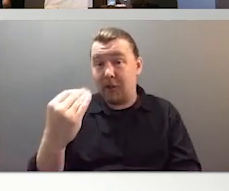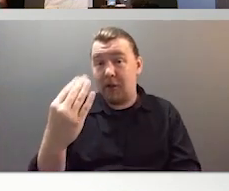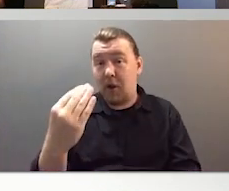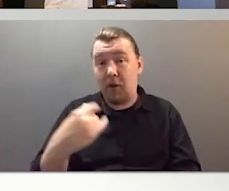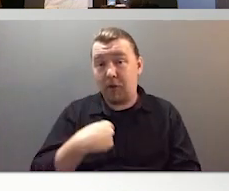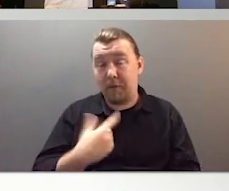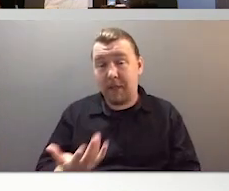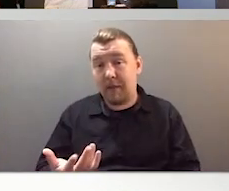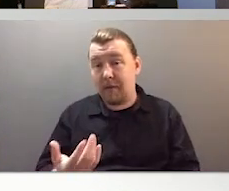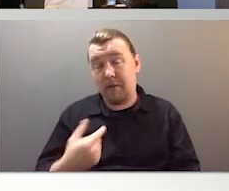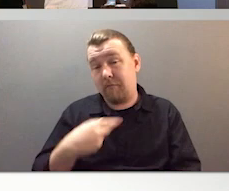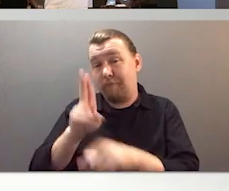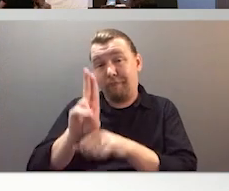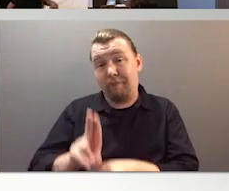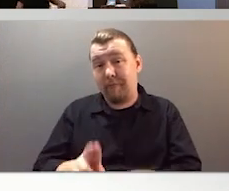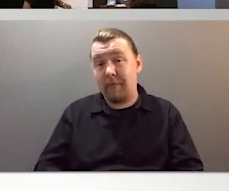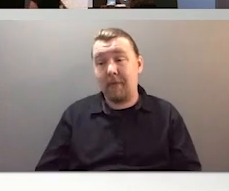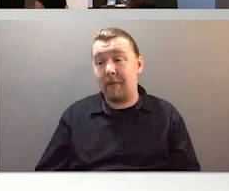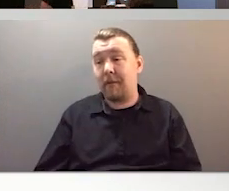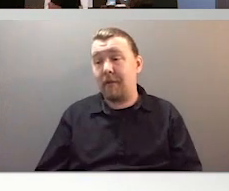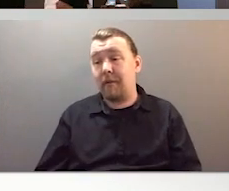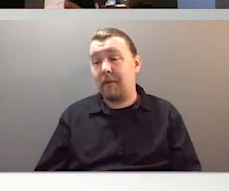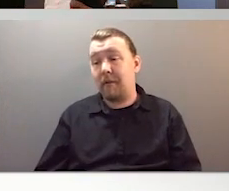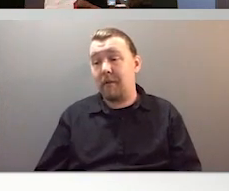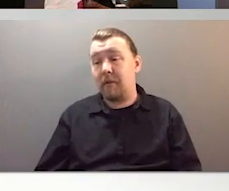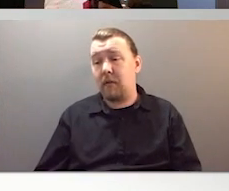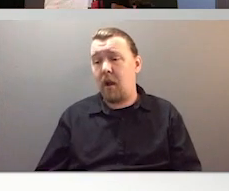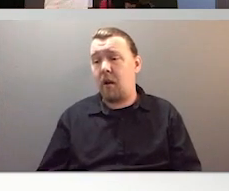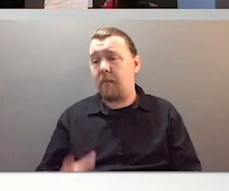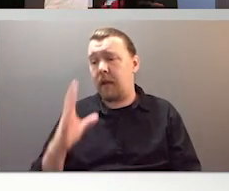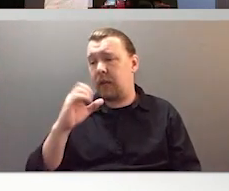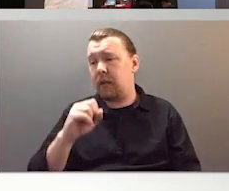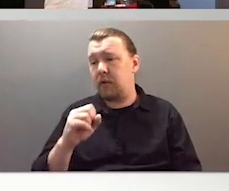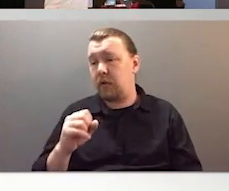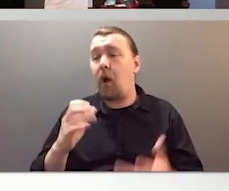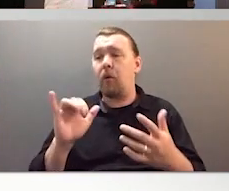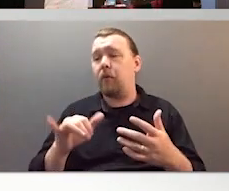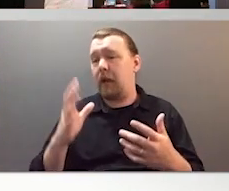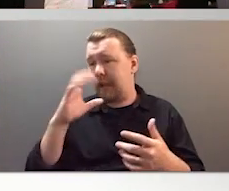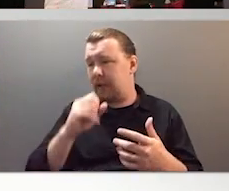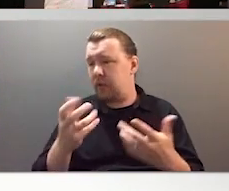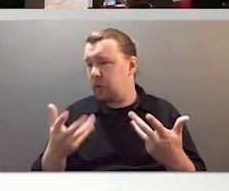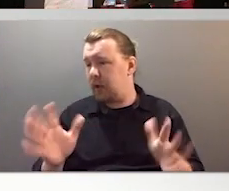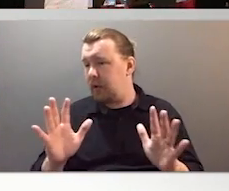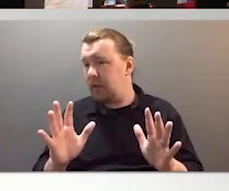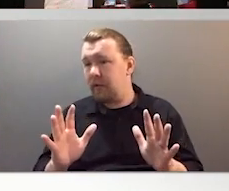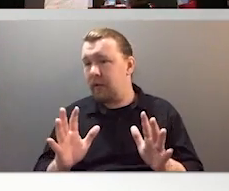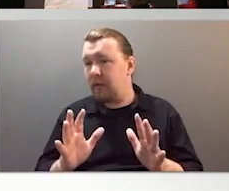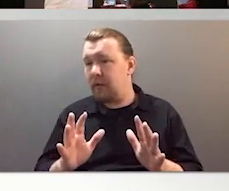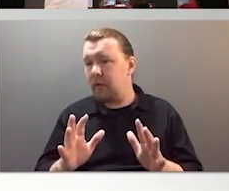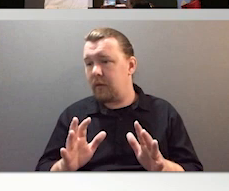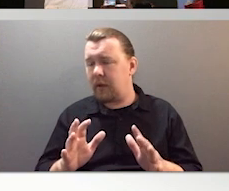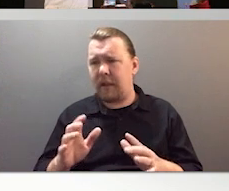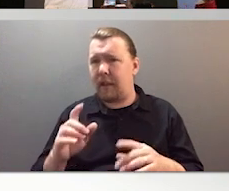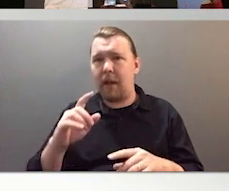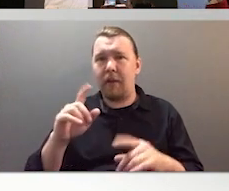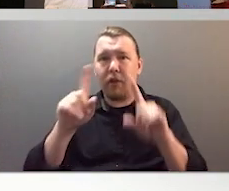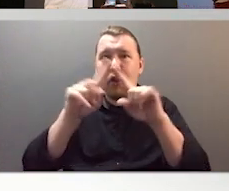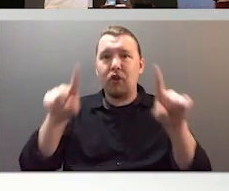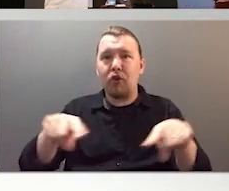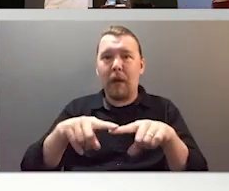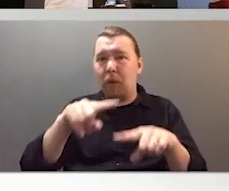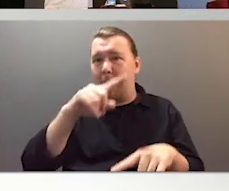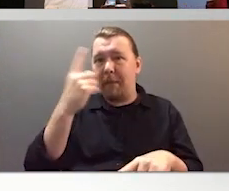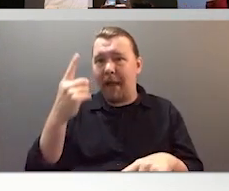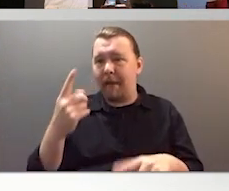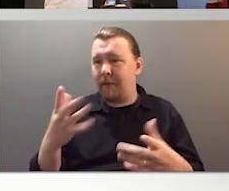Screen went black. We're finished. No, questions, and then I have my contact information. I also brought cards and all